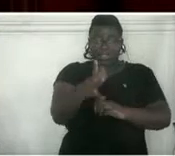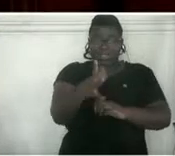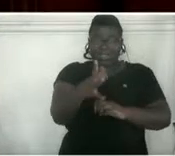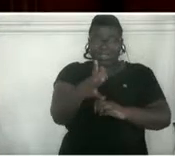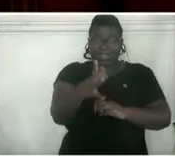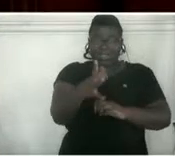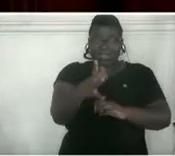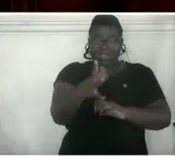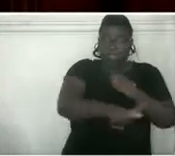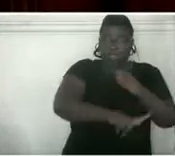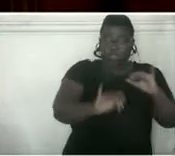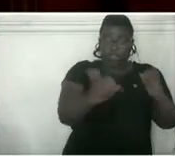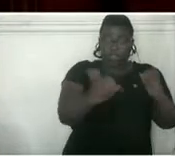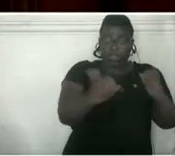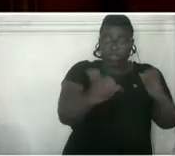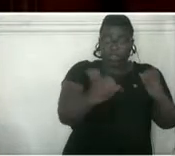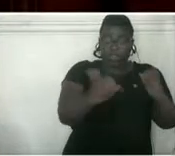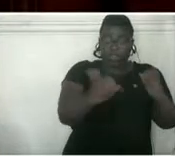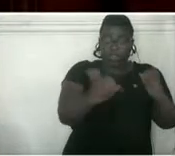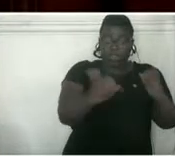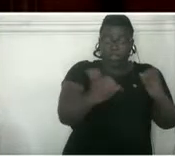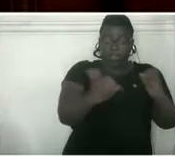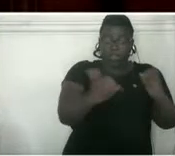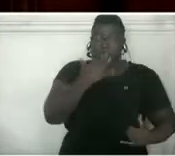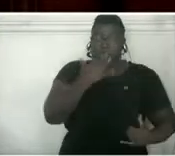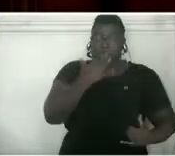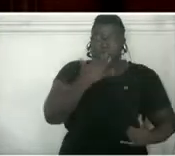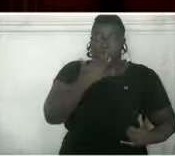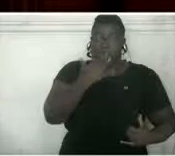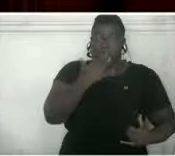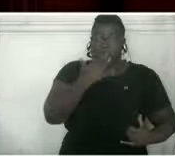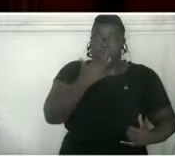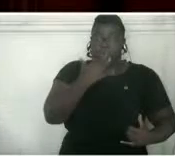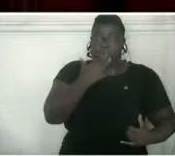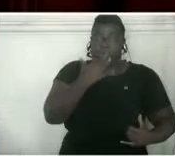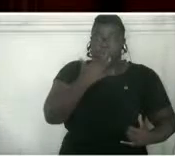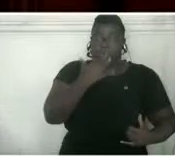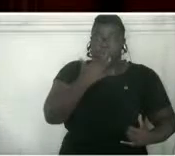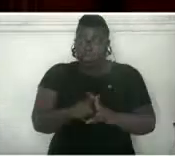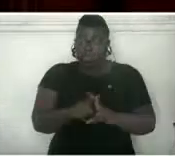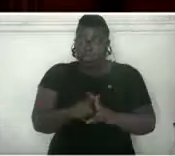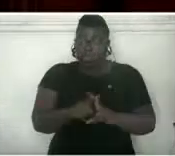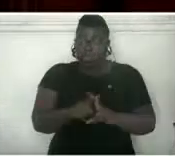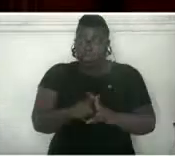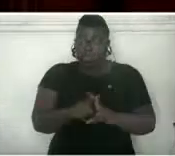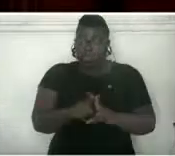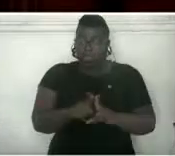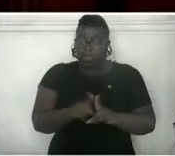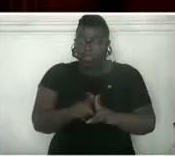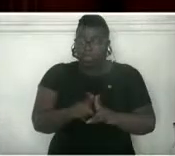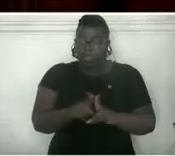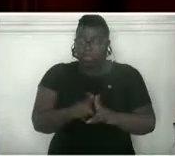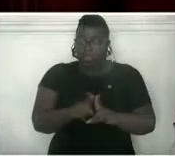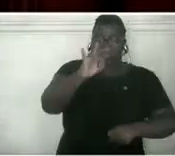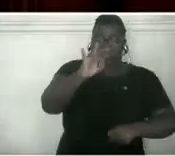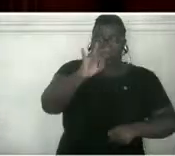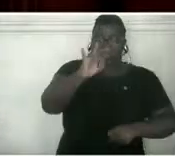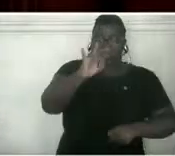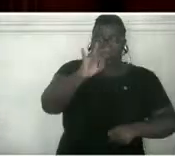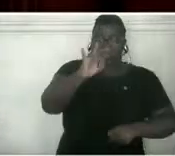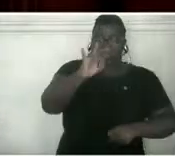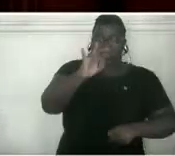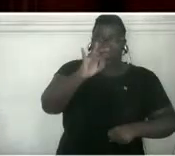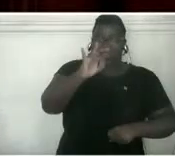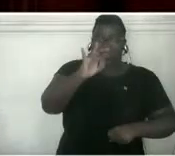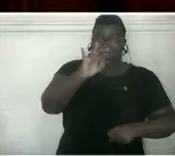and supported by young black people. We created 137,000 jobs under